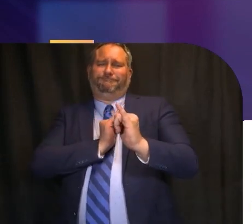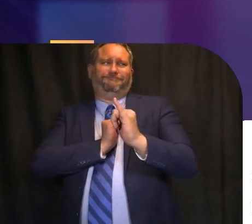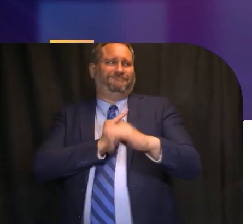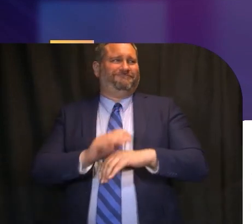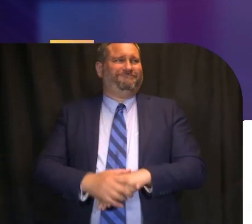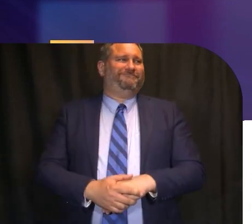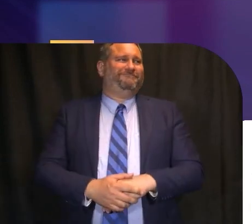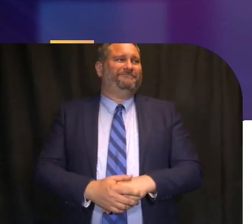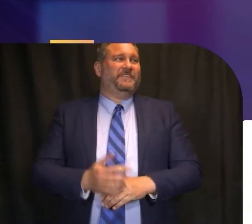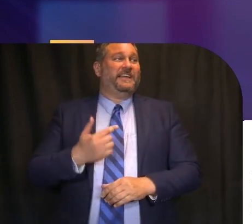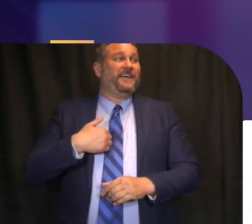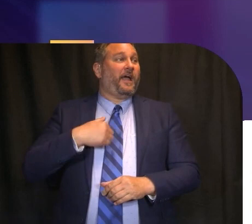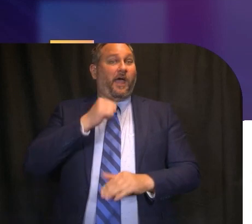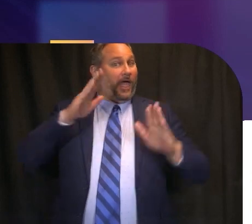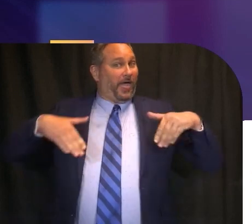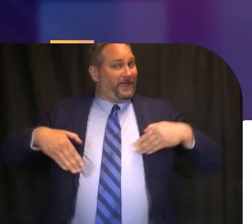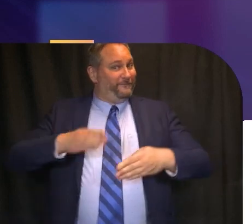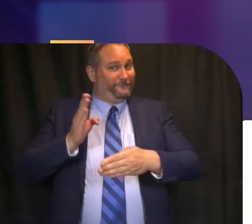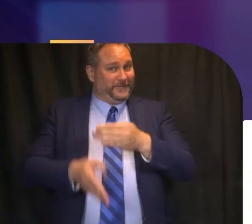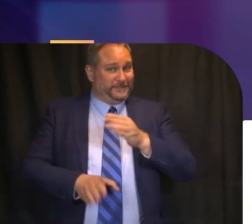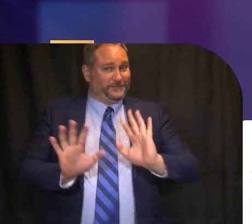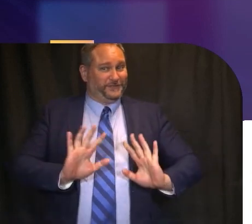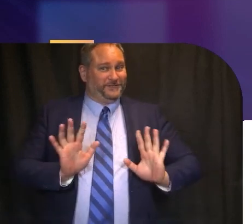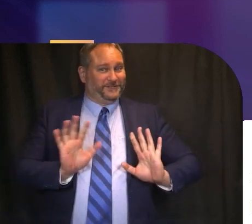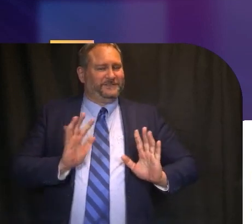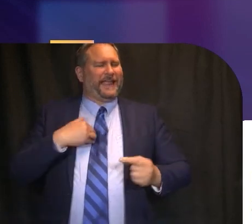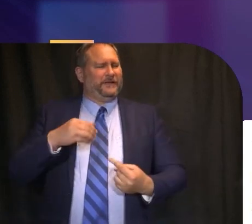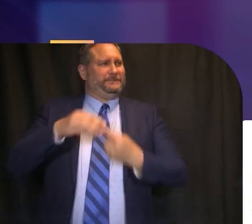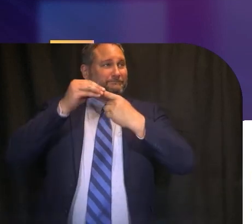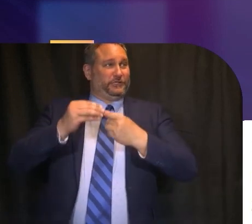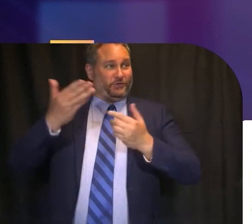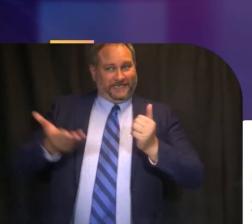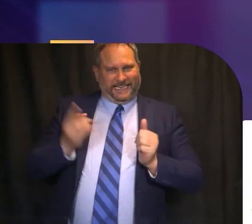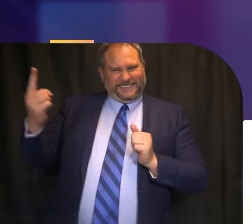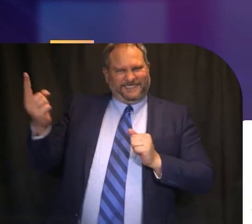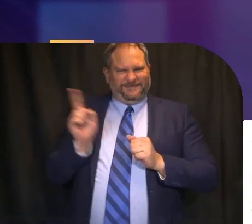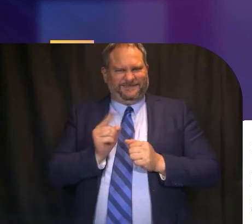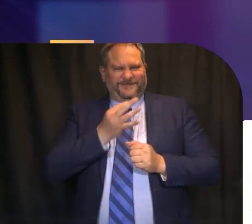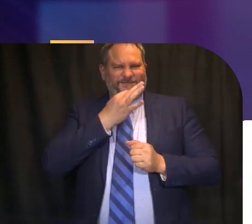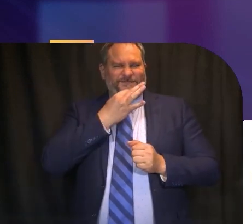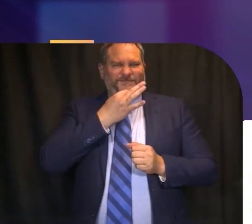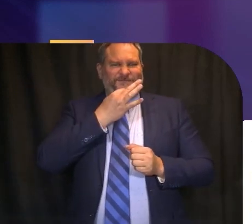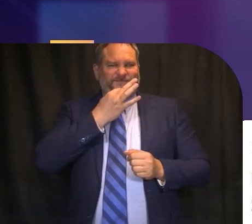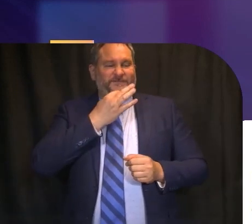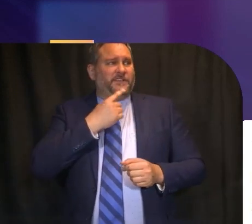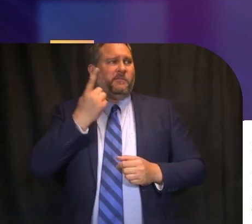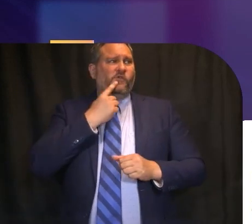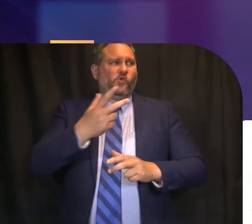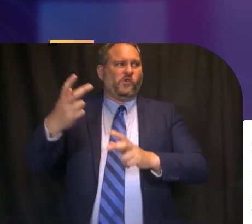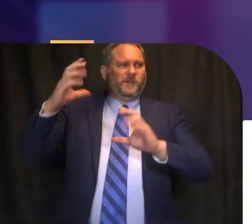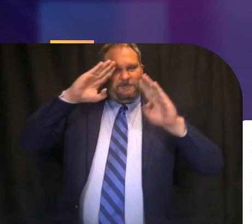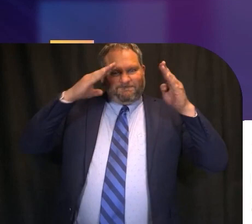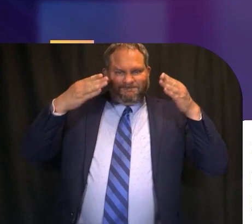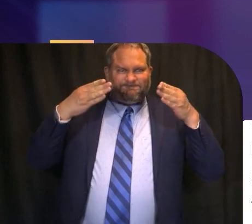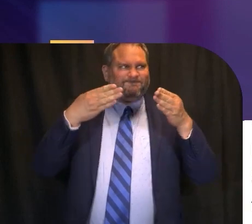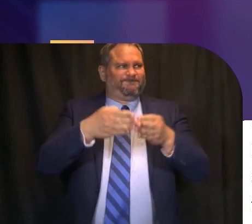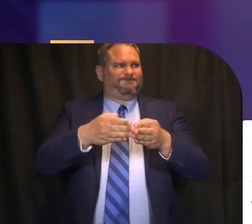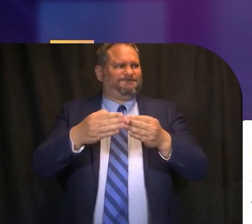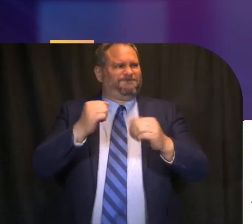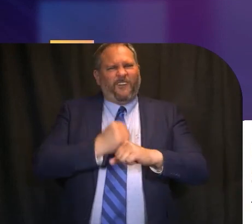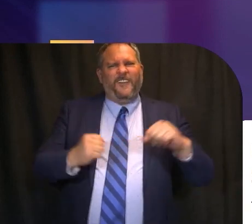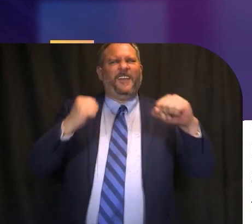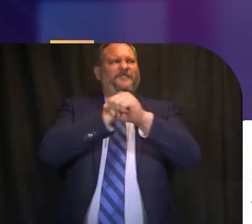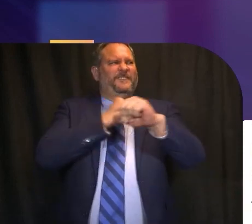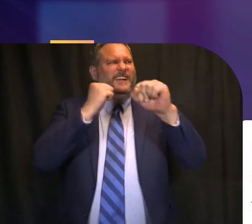next. Someone who has been tasked with taking on the challenges of the future, ensuring that this country is made and rebuilt in a way that